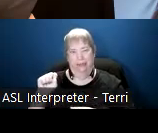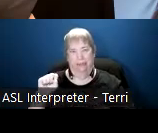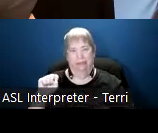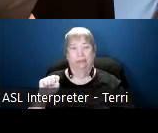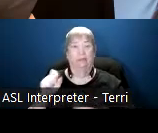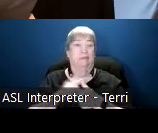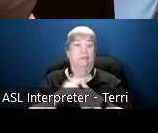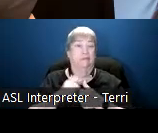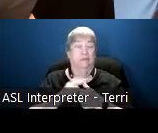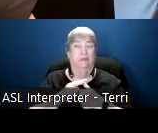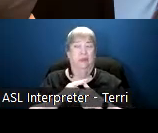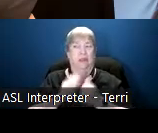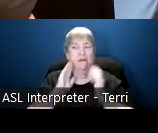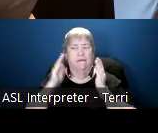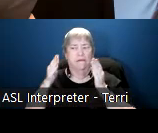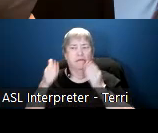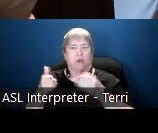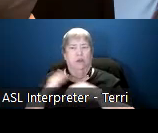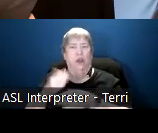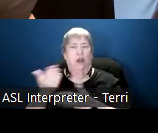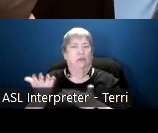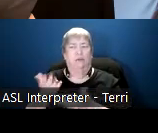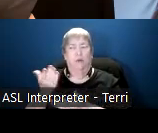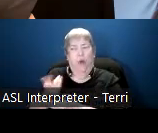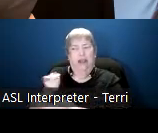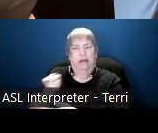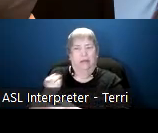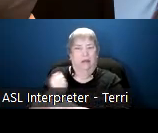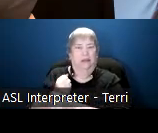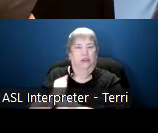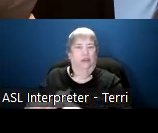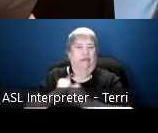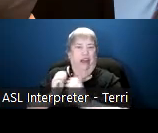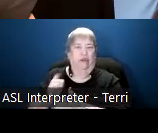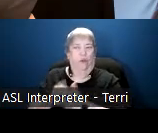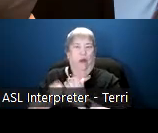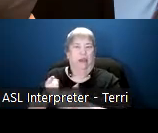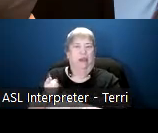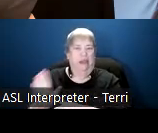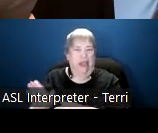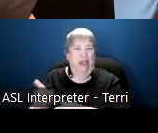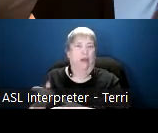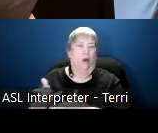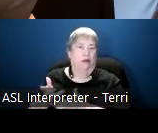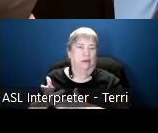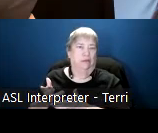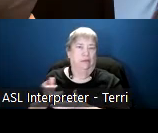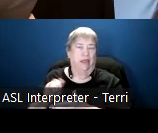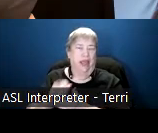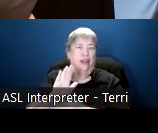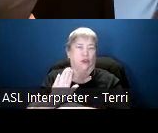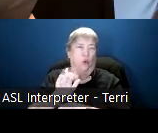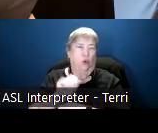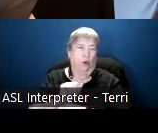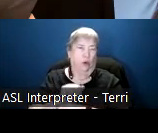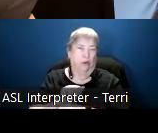on the survivor's wishes. You want to advocate for the survivor. That is your sole work with them. You may help